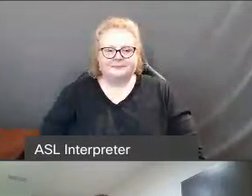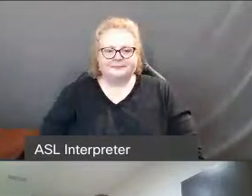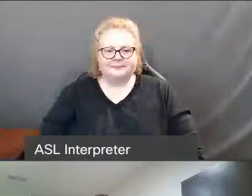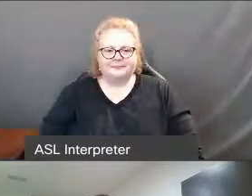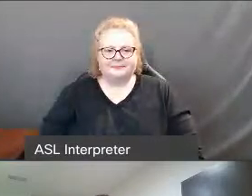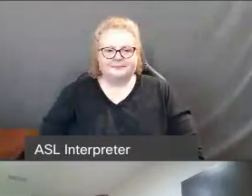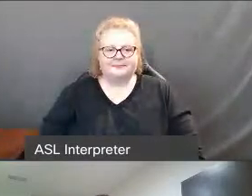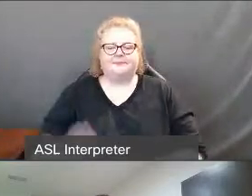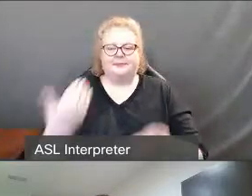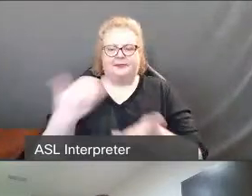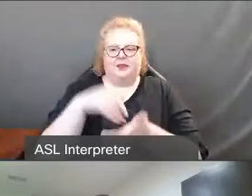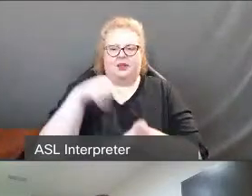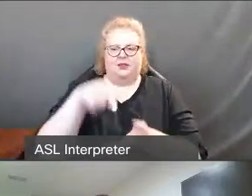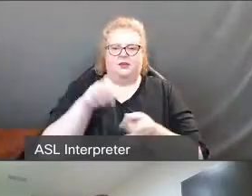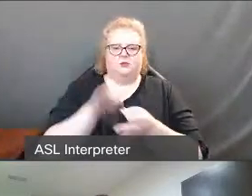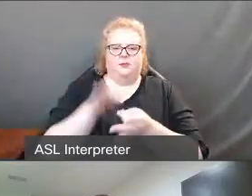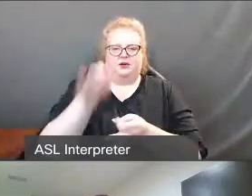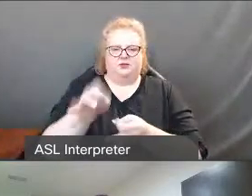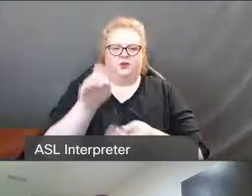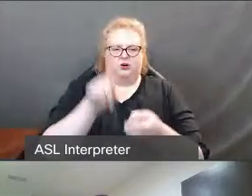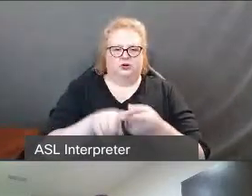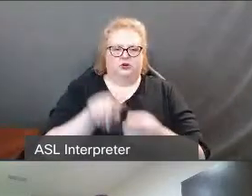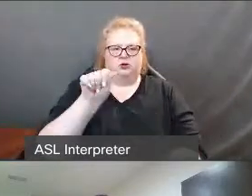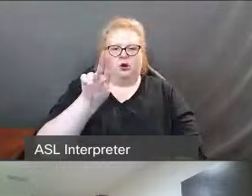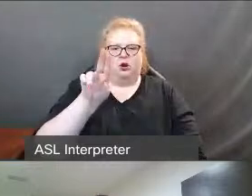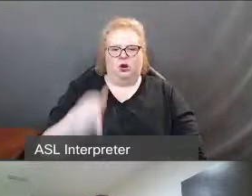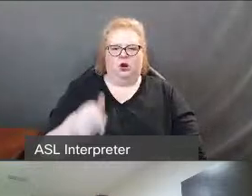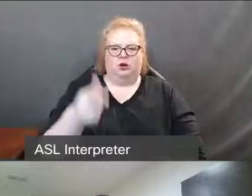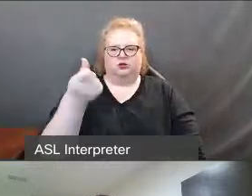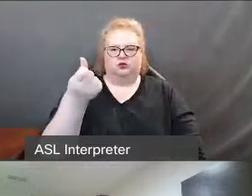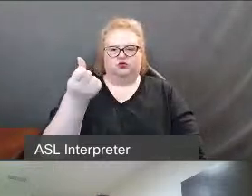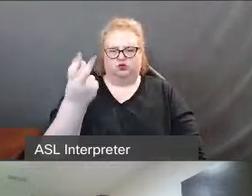Mr. Chair, again, this would be a deferral to August the 12th.